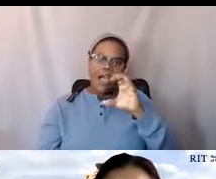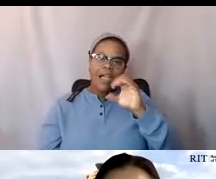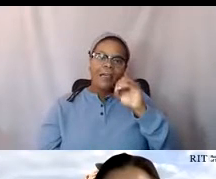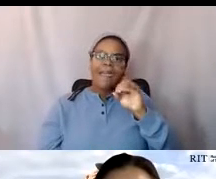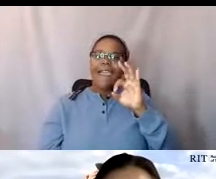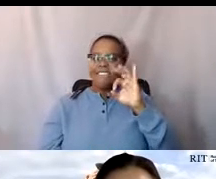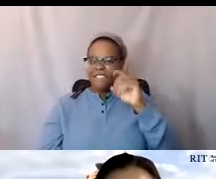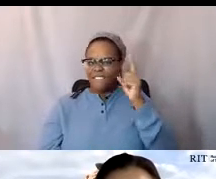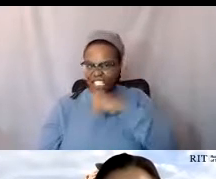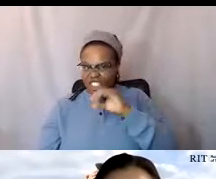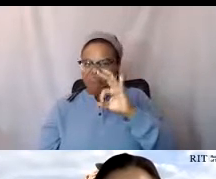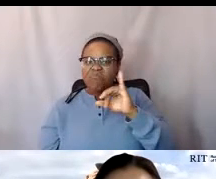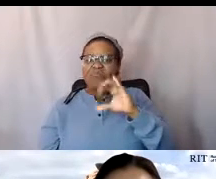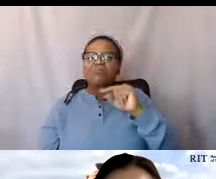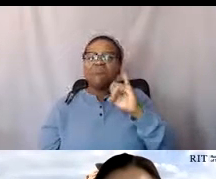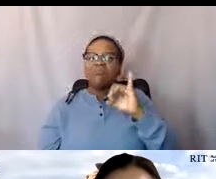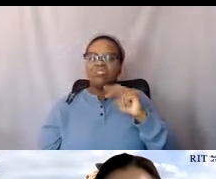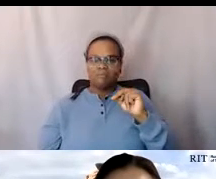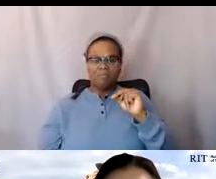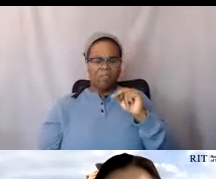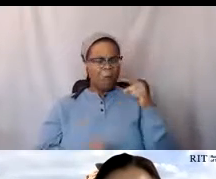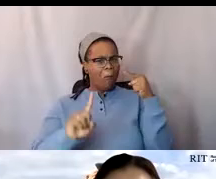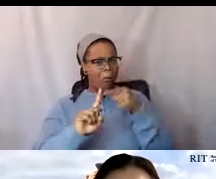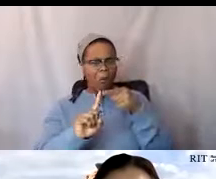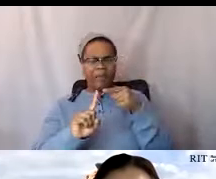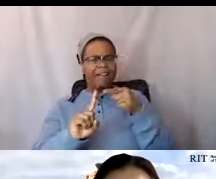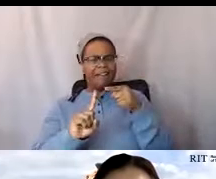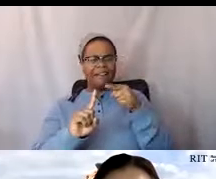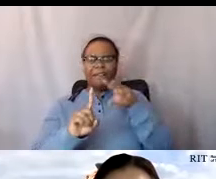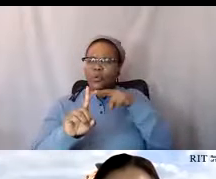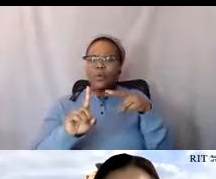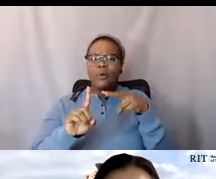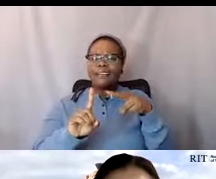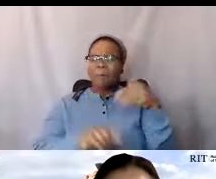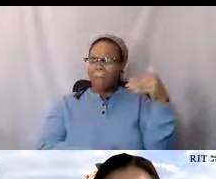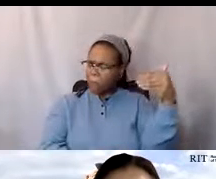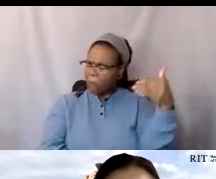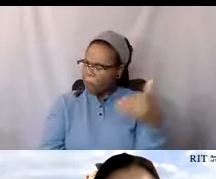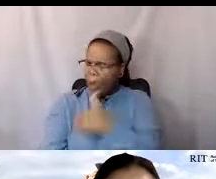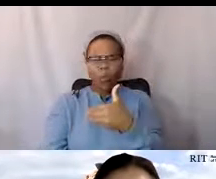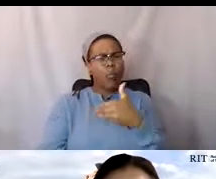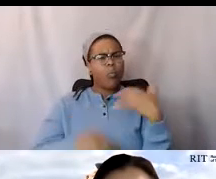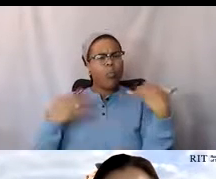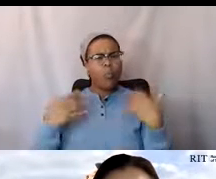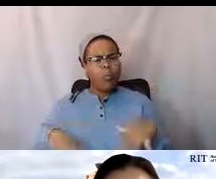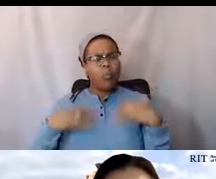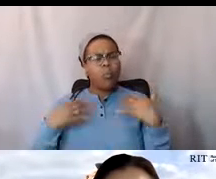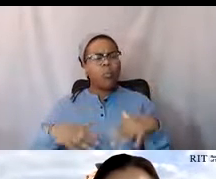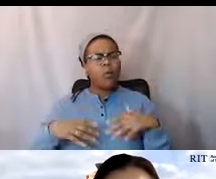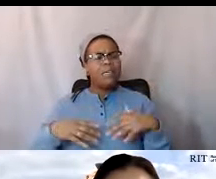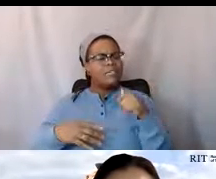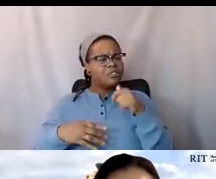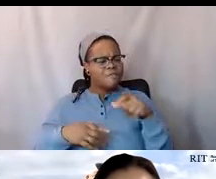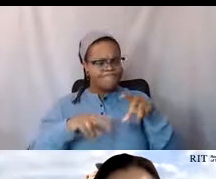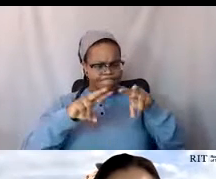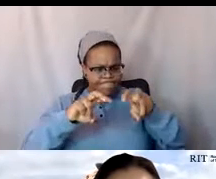and the concept of point of view, that's such a powerful tool in unraveling someone else's, probably, you know, when you write